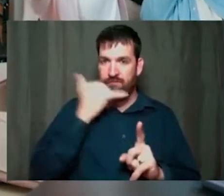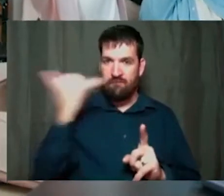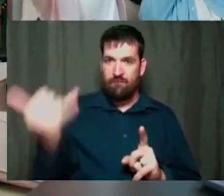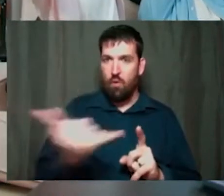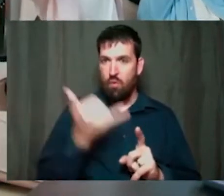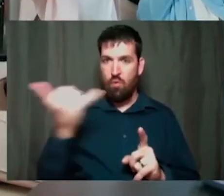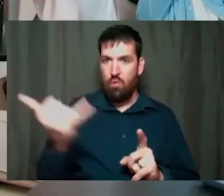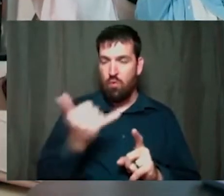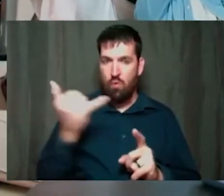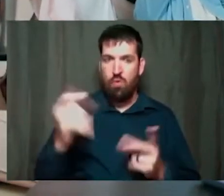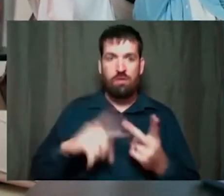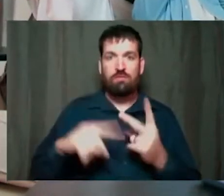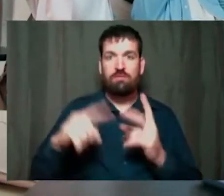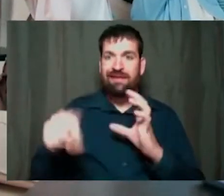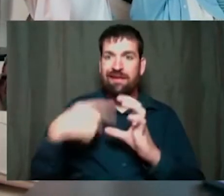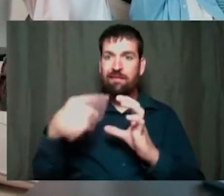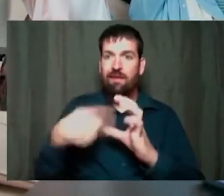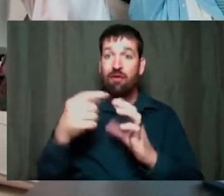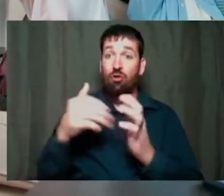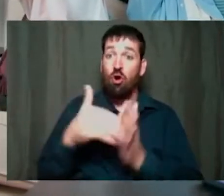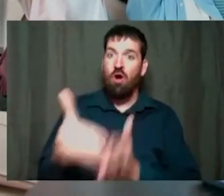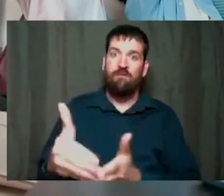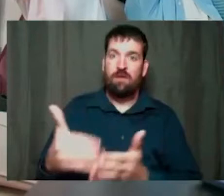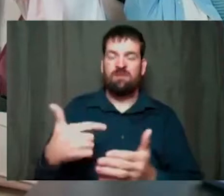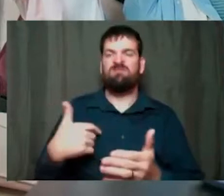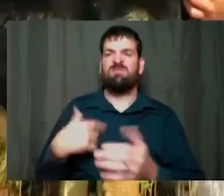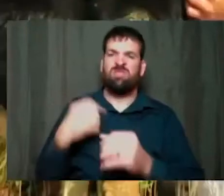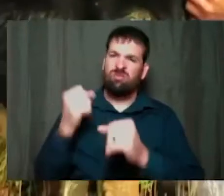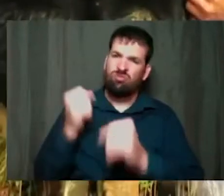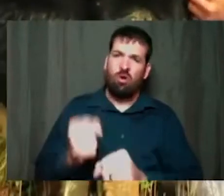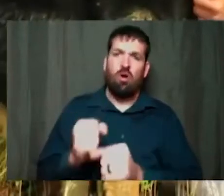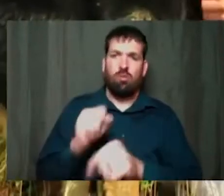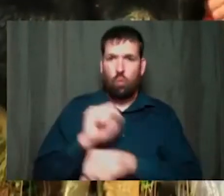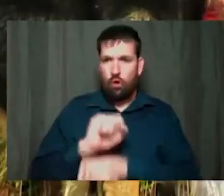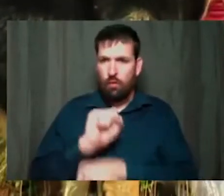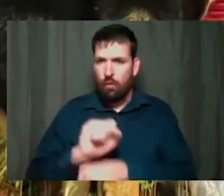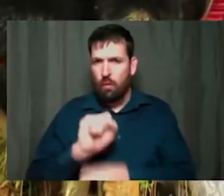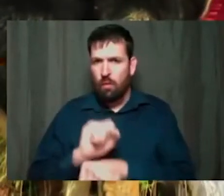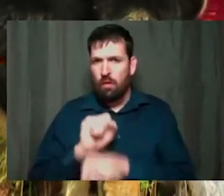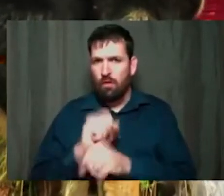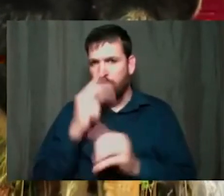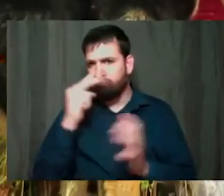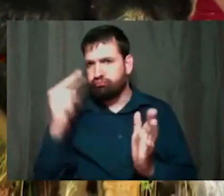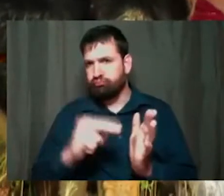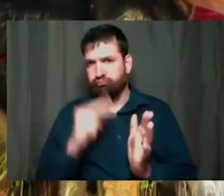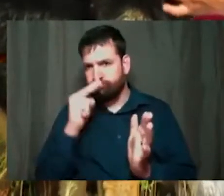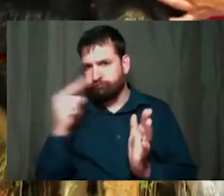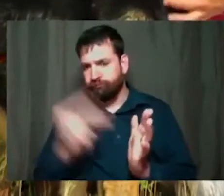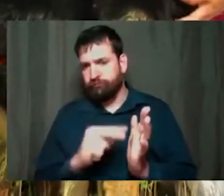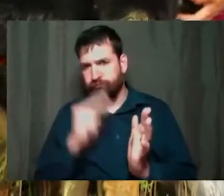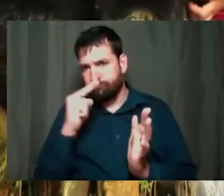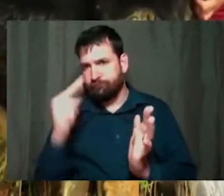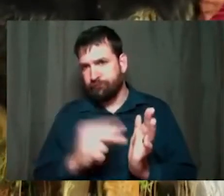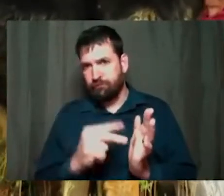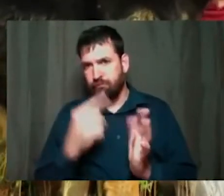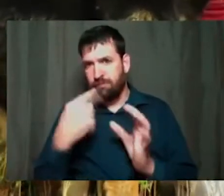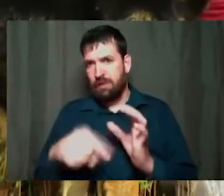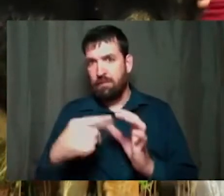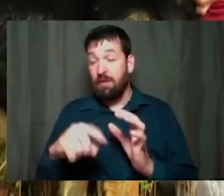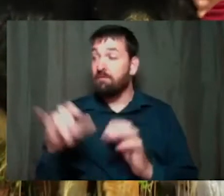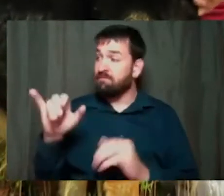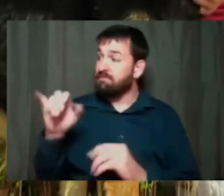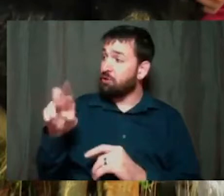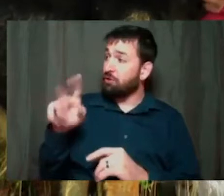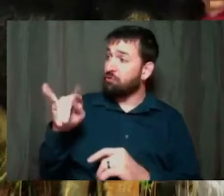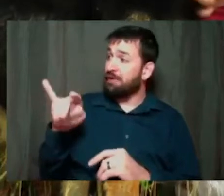and a lot of us who have a strong work ethic just keep checking the email and keep responding. You could do what Dr. Stites did to me today. He just put me to